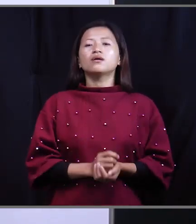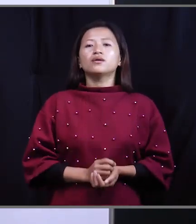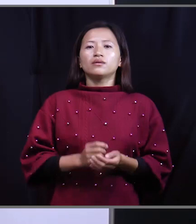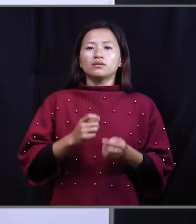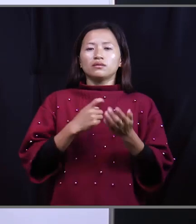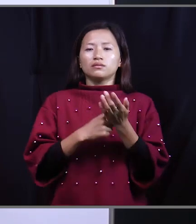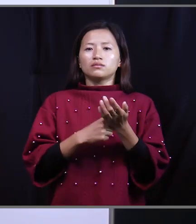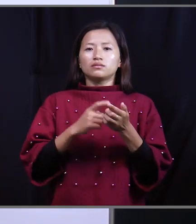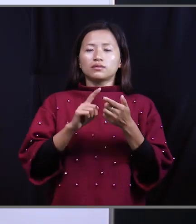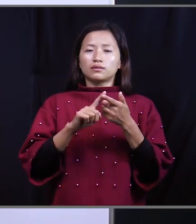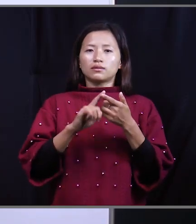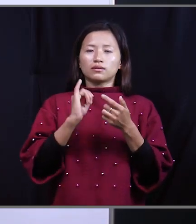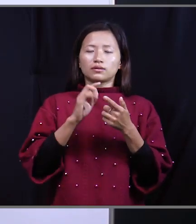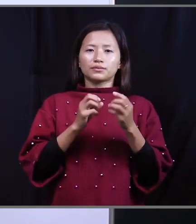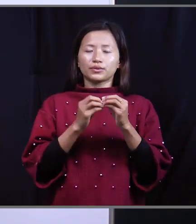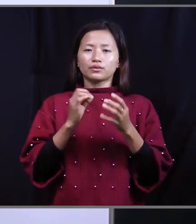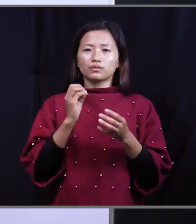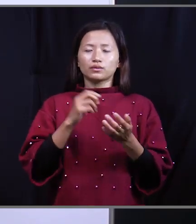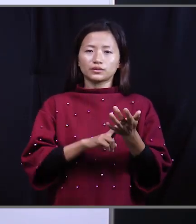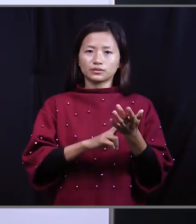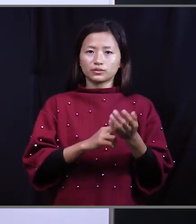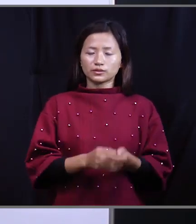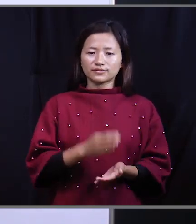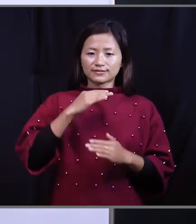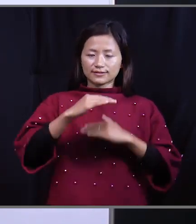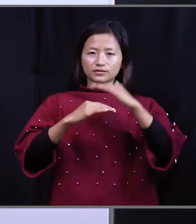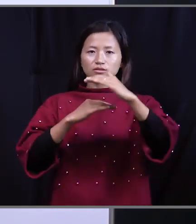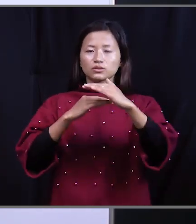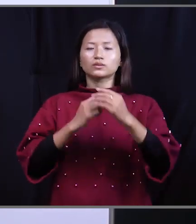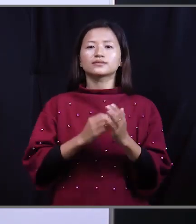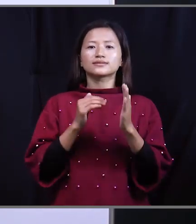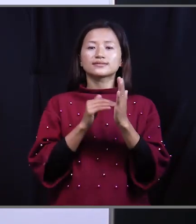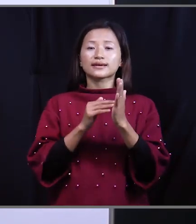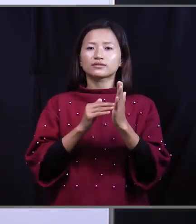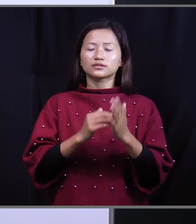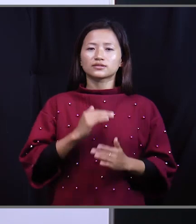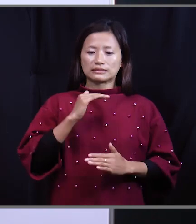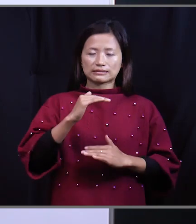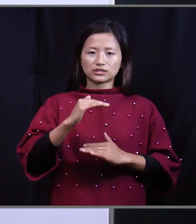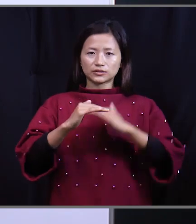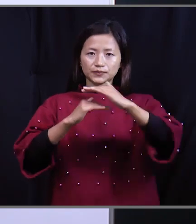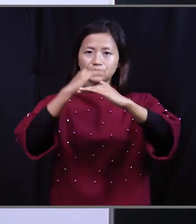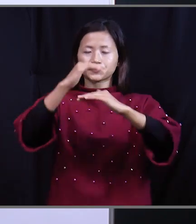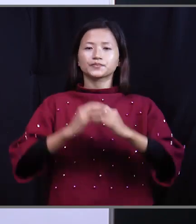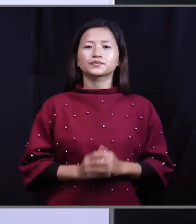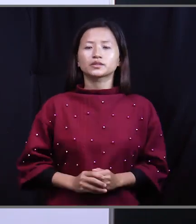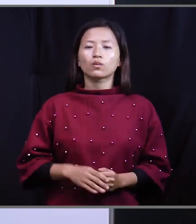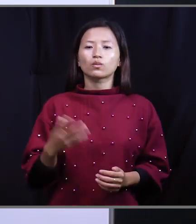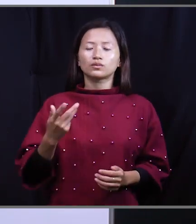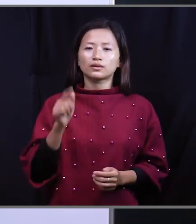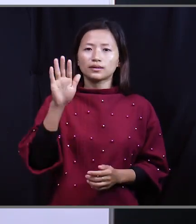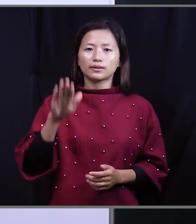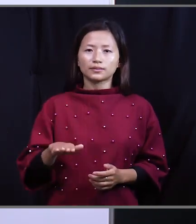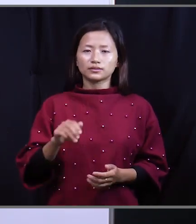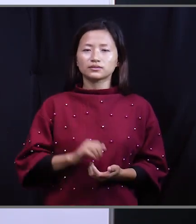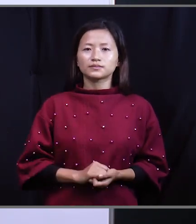stage comes, that is called the zygotin stage. In the zygotin stage, what will happen is that